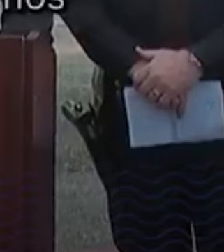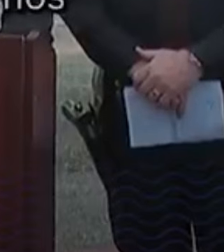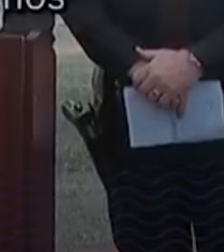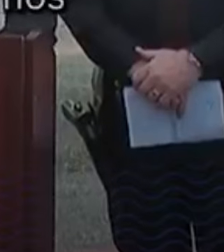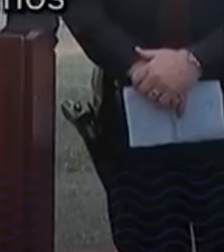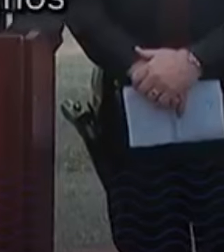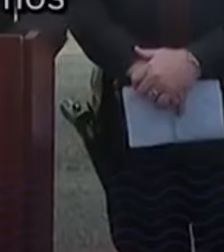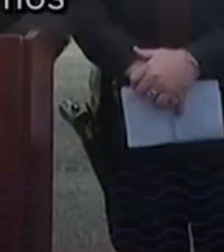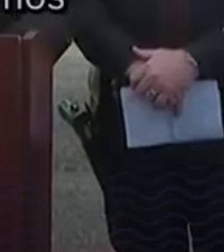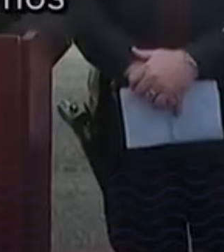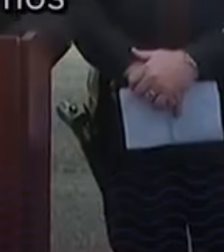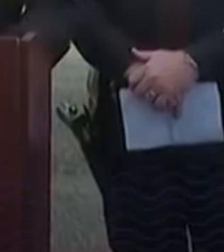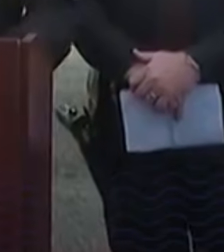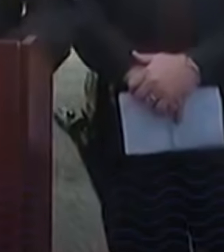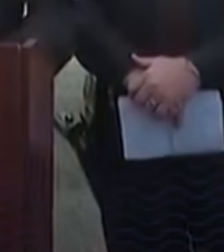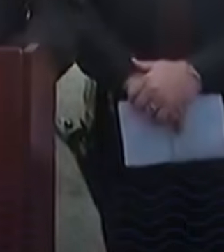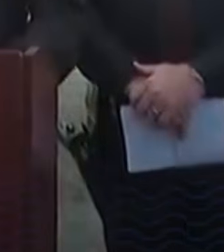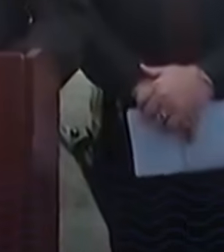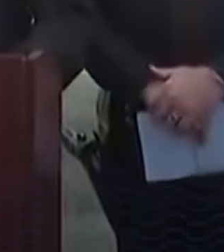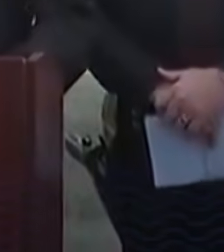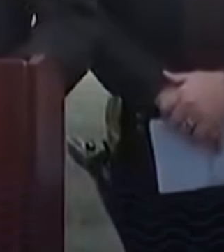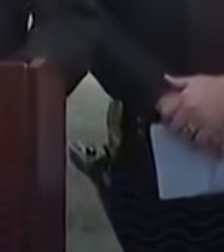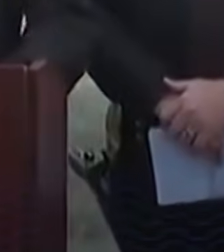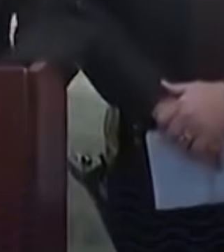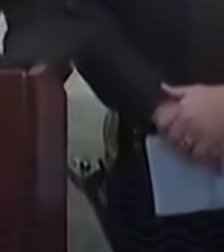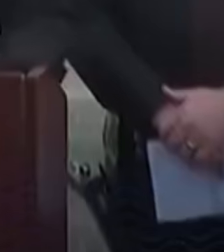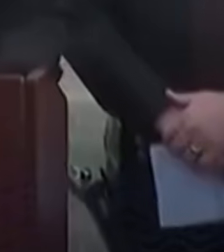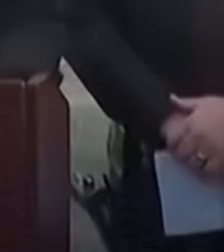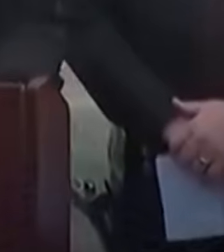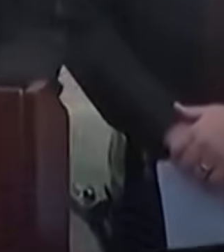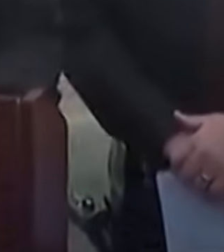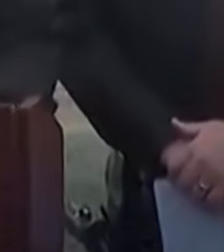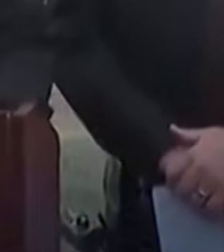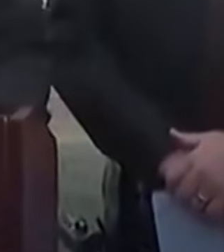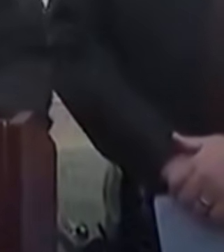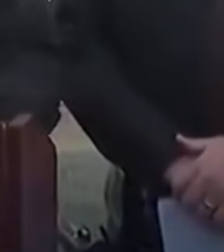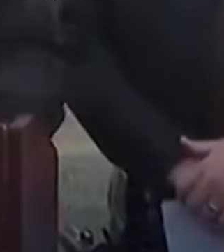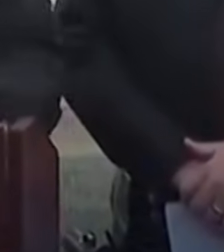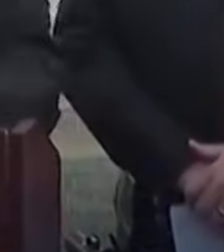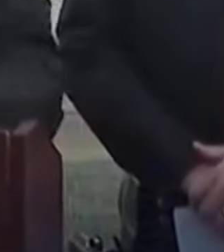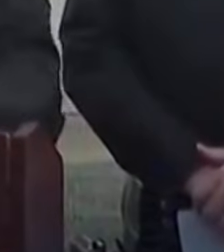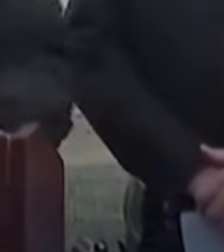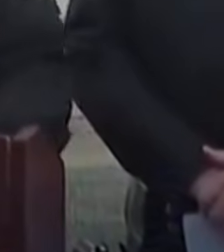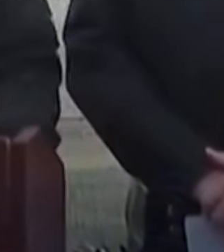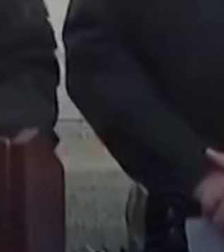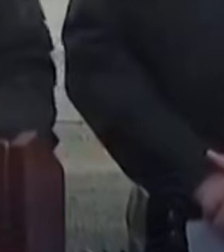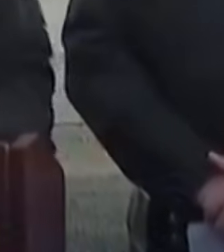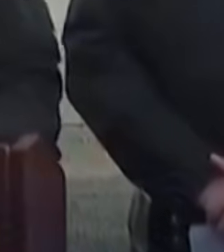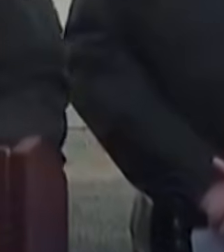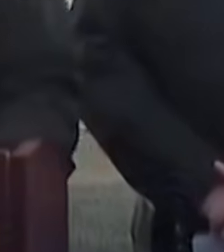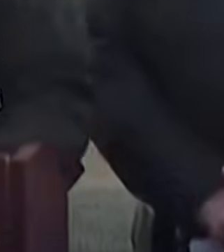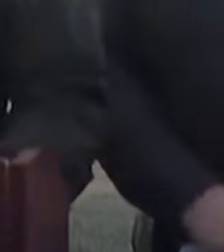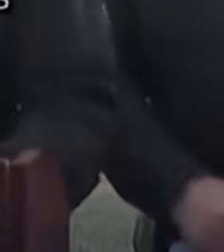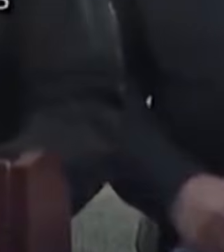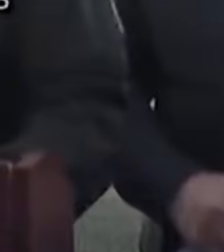the largest narco trafficker in modern times. He is a modern day El Chapo. He is a modern day Pablo Escobar. And he thought he could